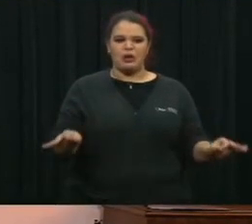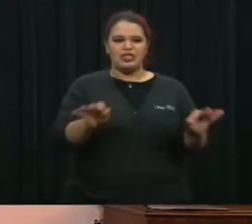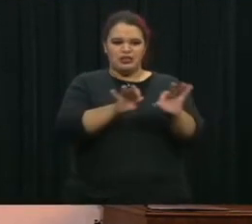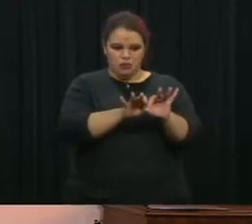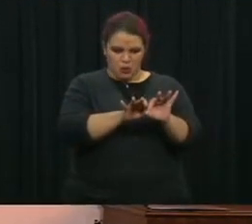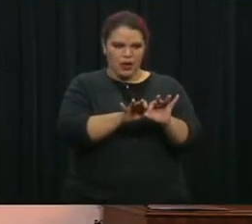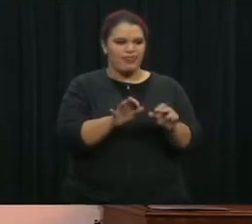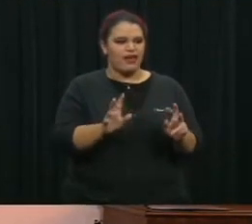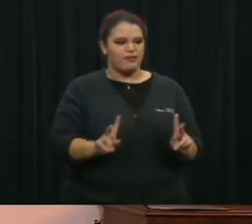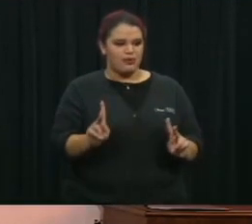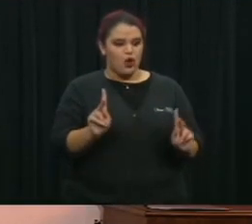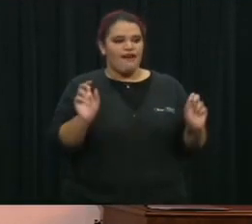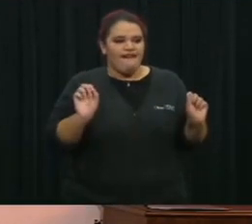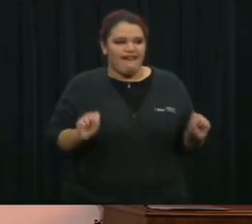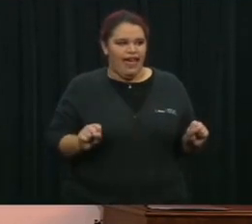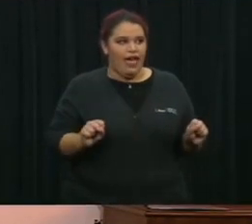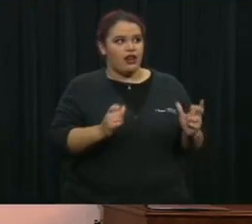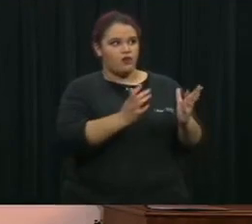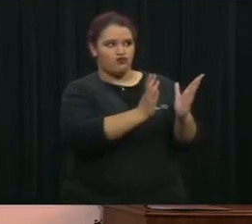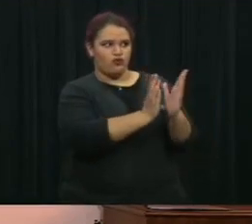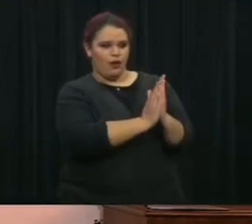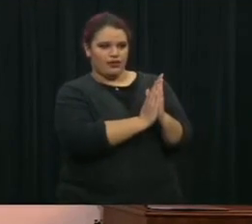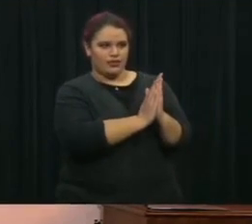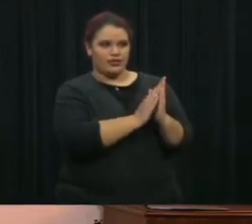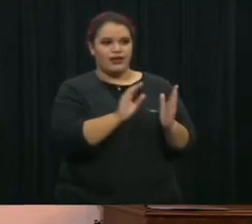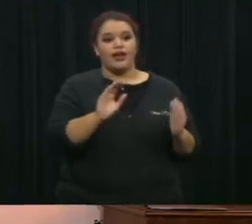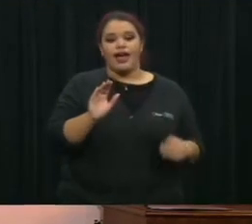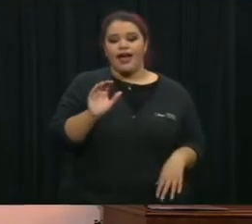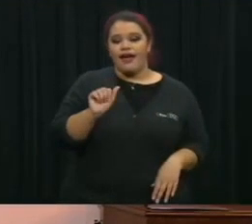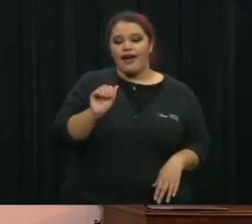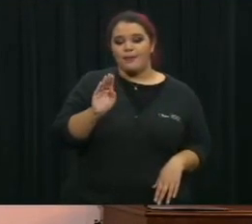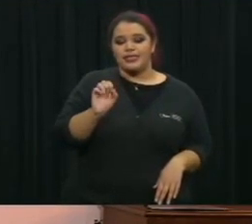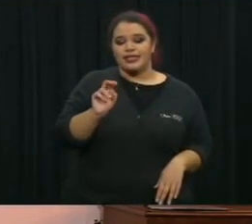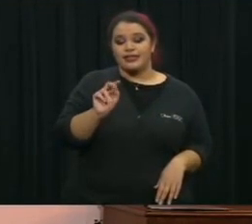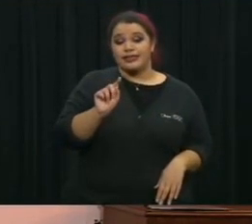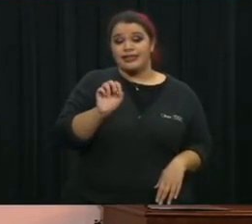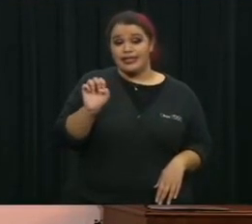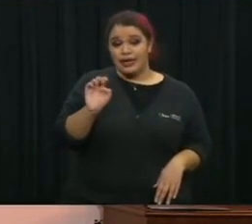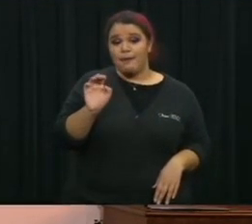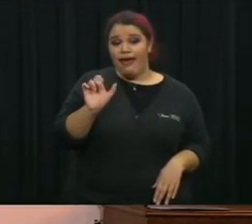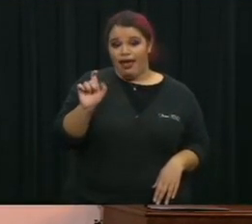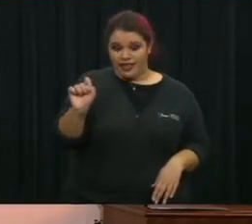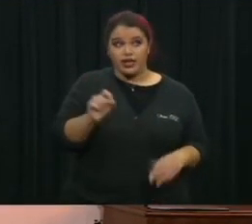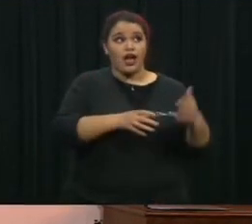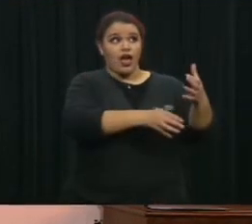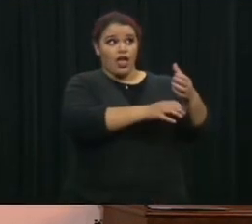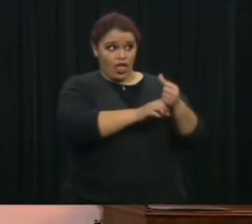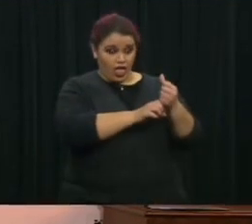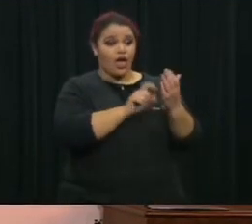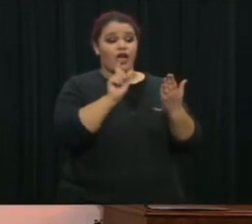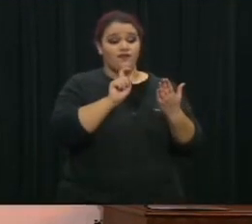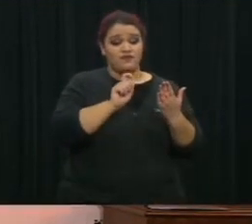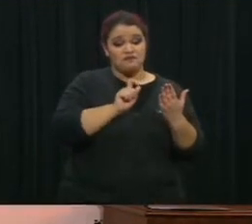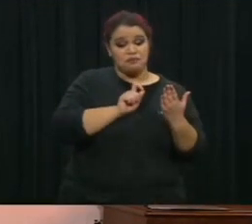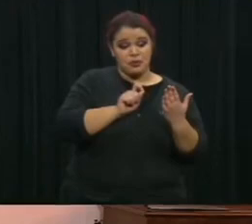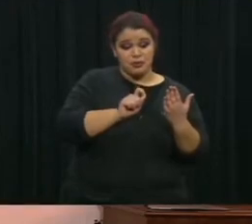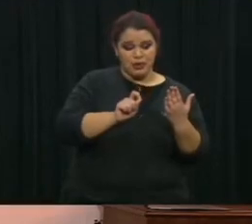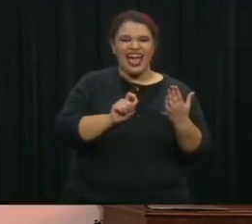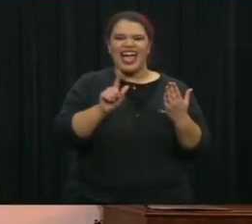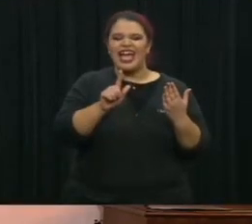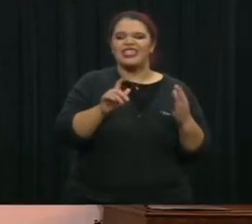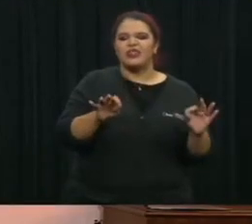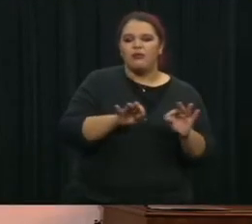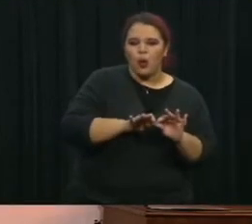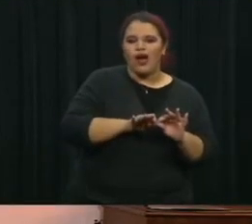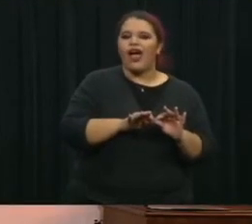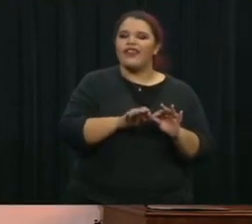able to obtain and return absentee ballots. It's a two-step, as you know, a two-step process. You've got to fill it out. They got to say if they want a